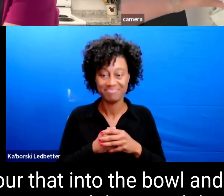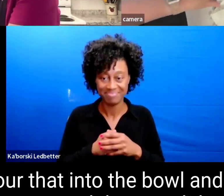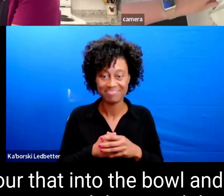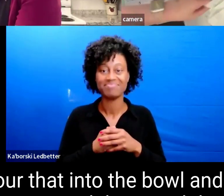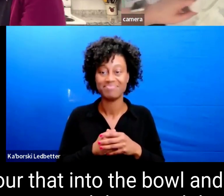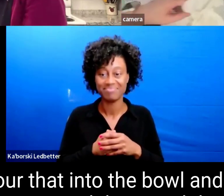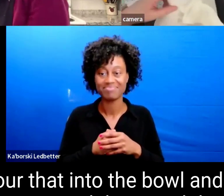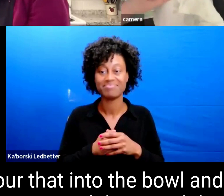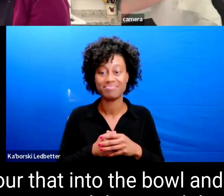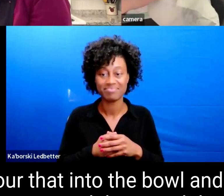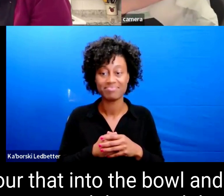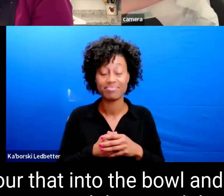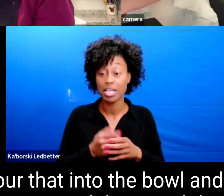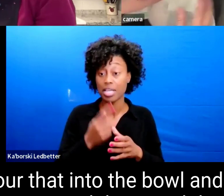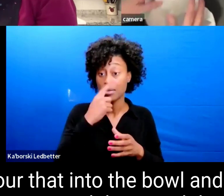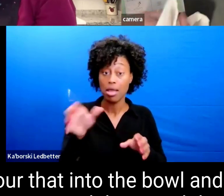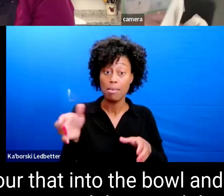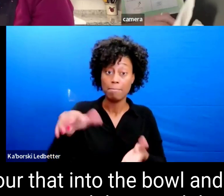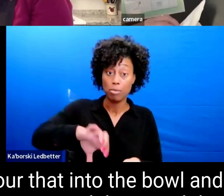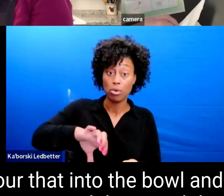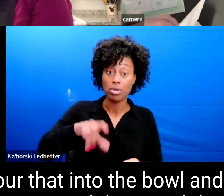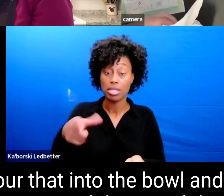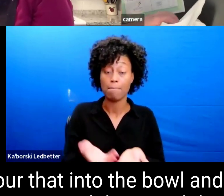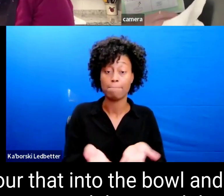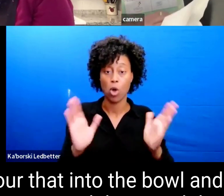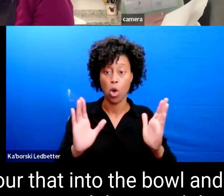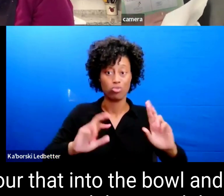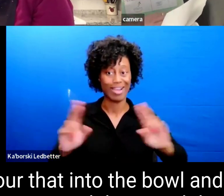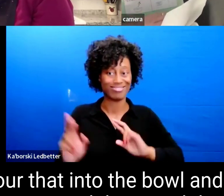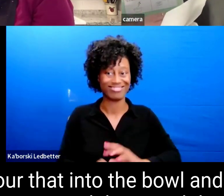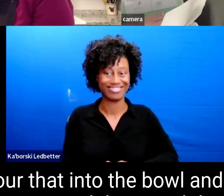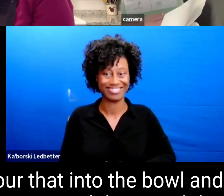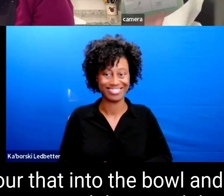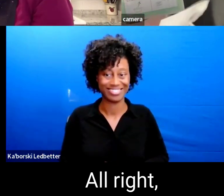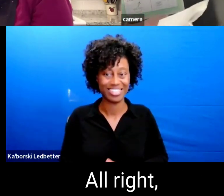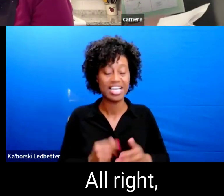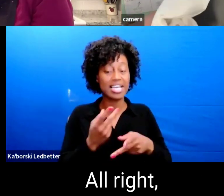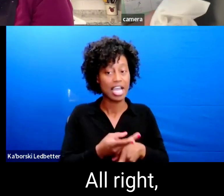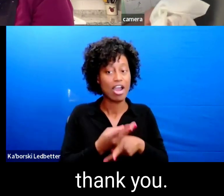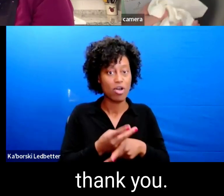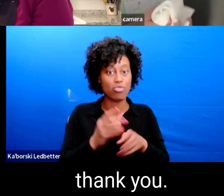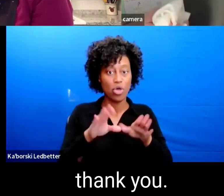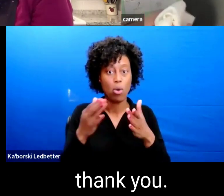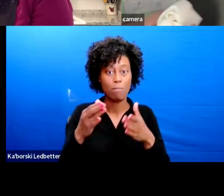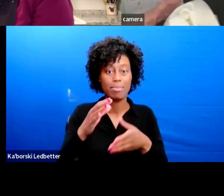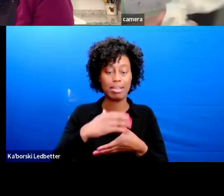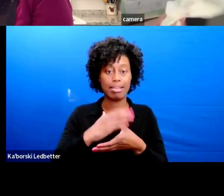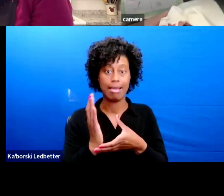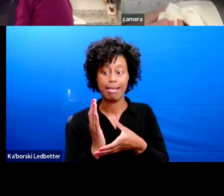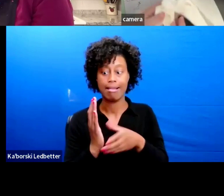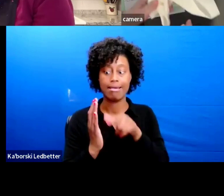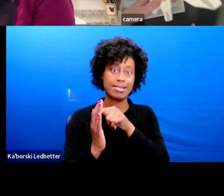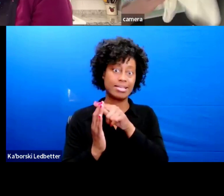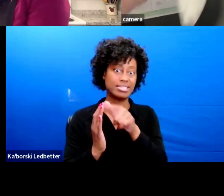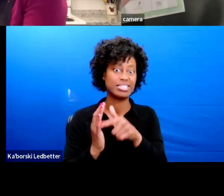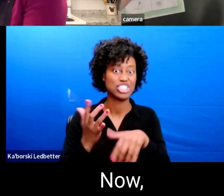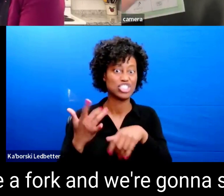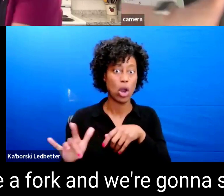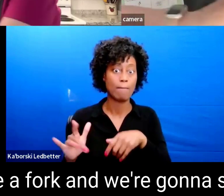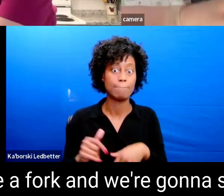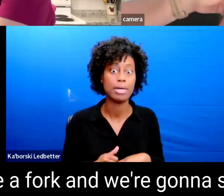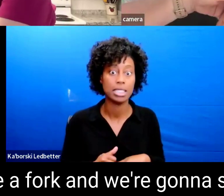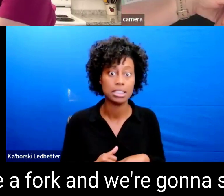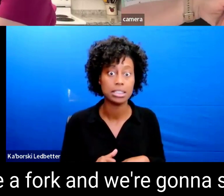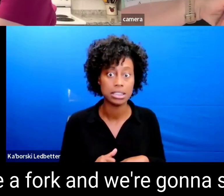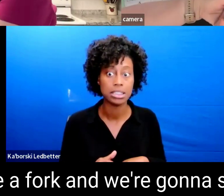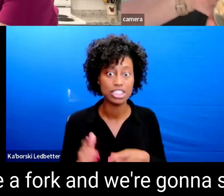Would you pour that into the bowl and be very careful around the open lid? All right, thank you. Now